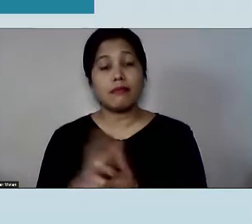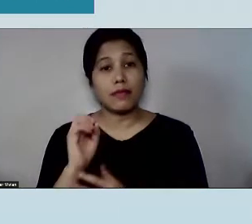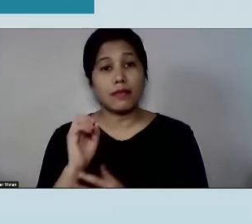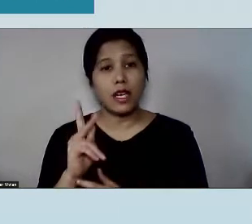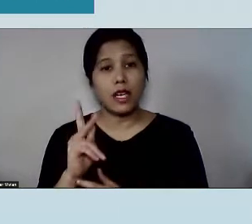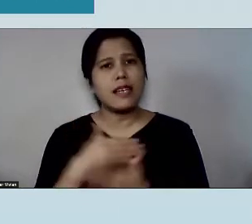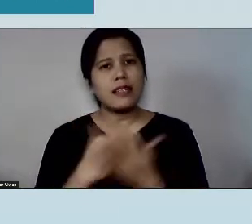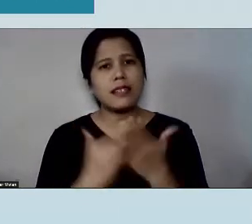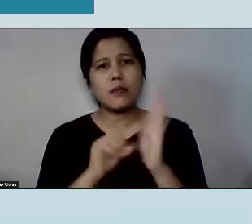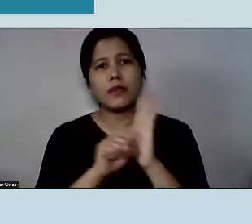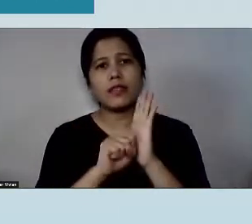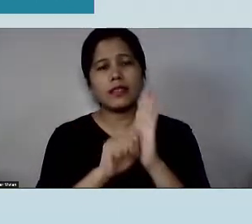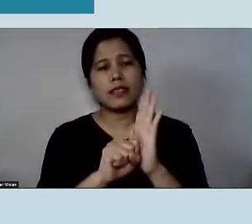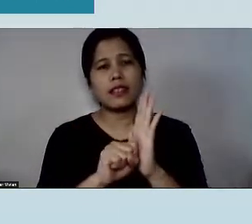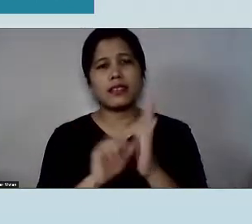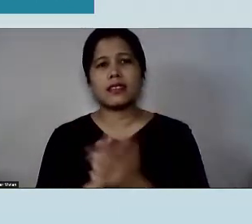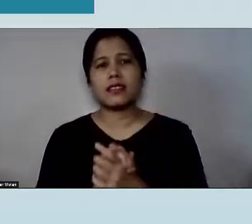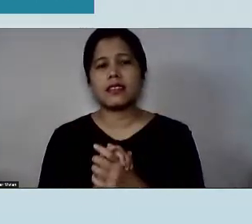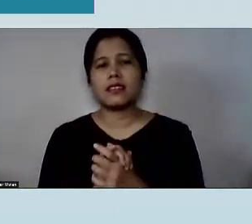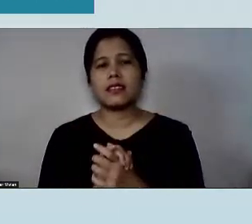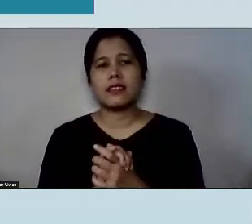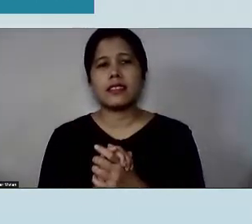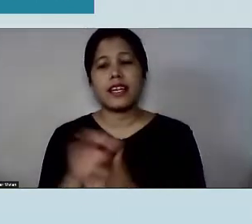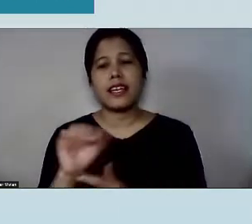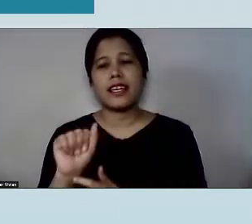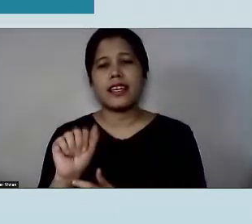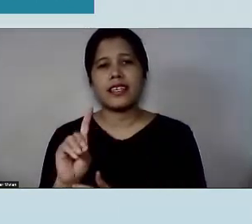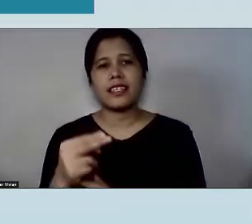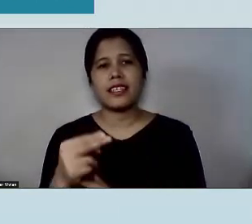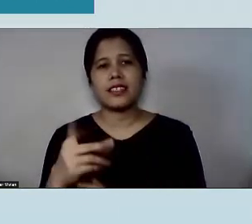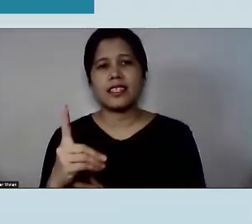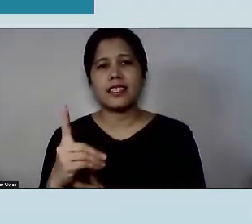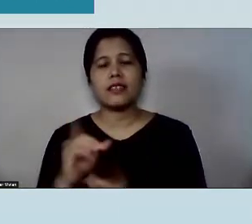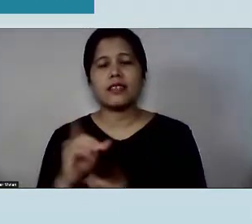some signs and symptoms of ADHD?